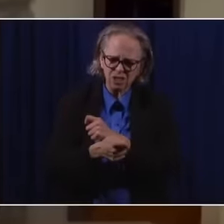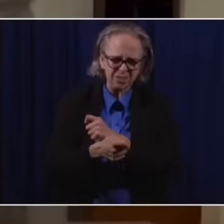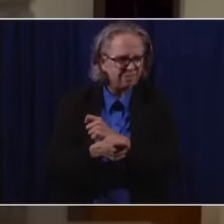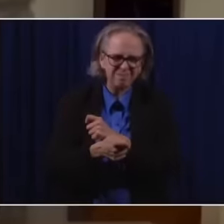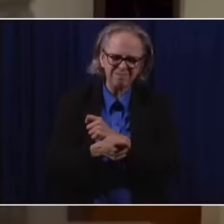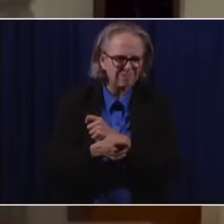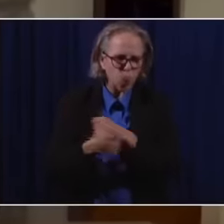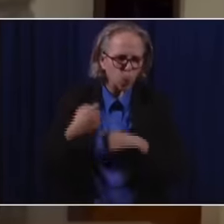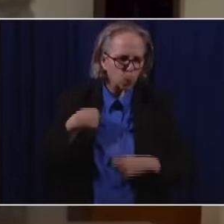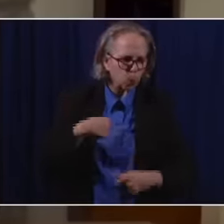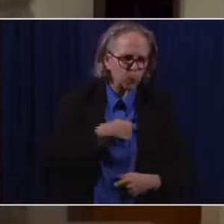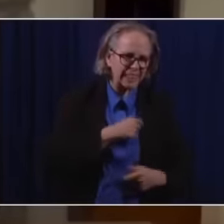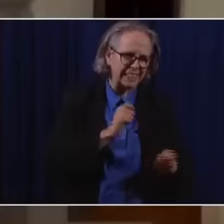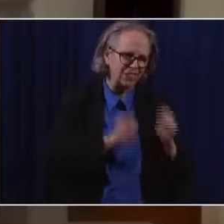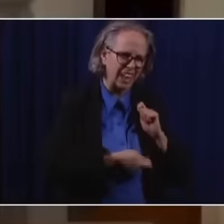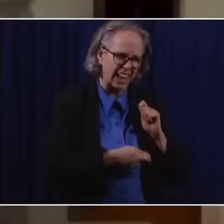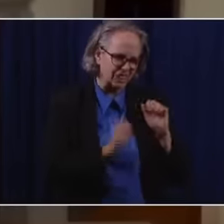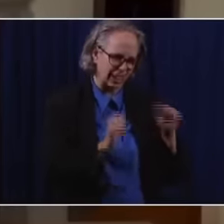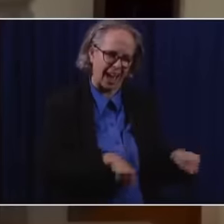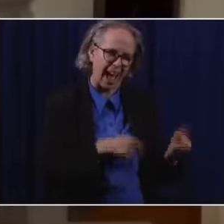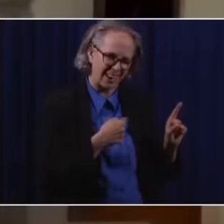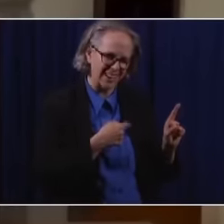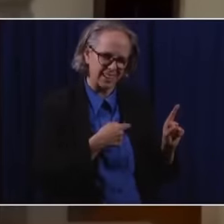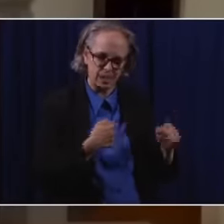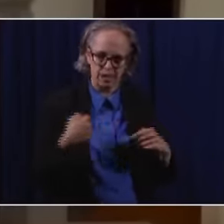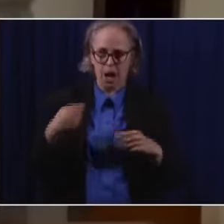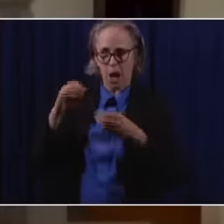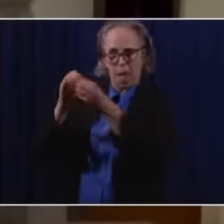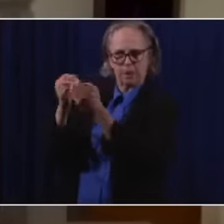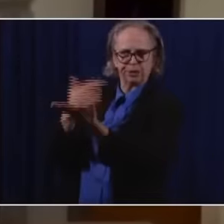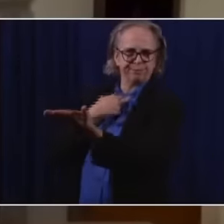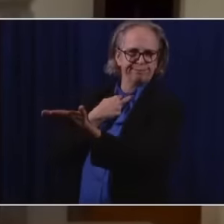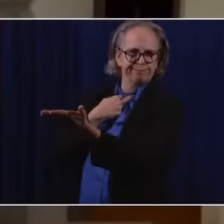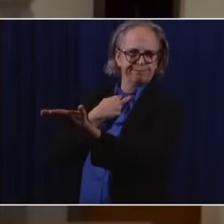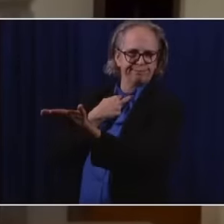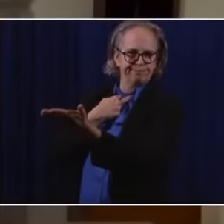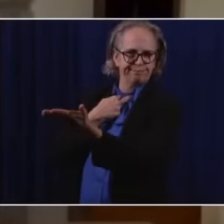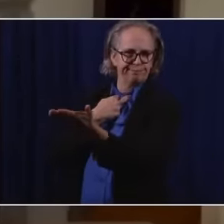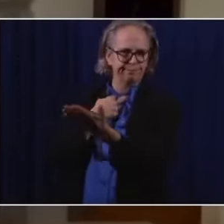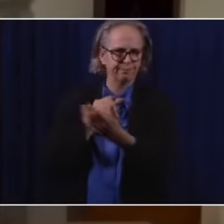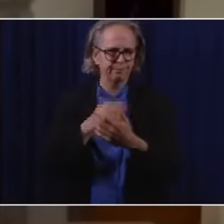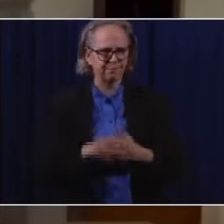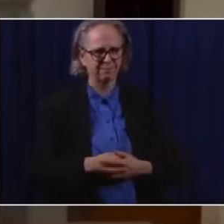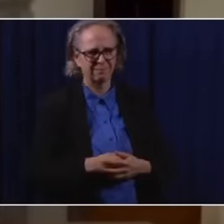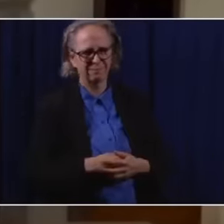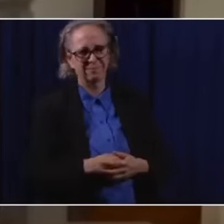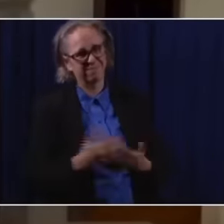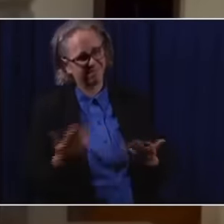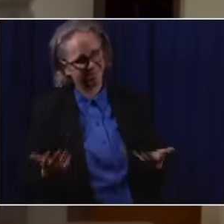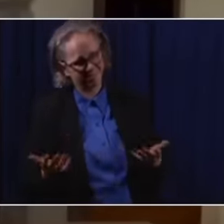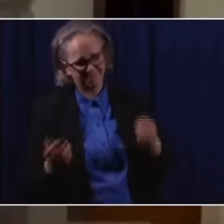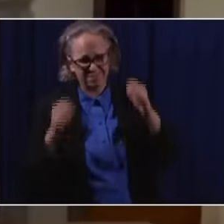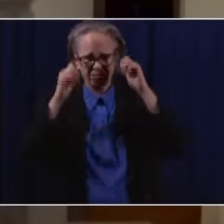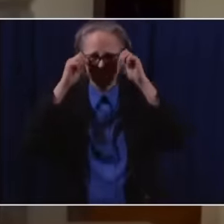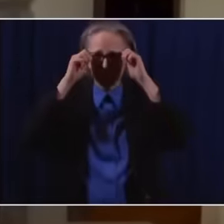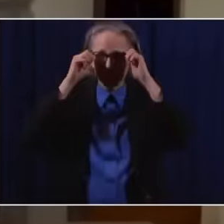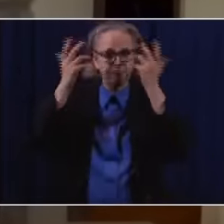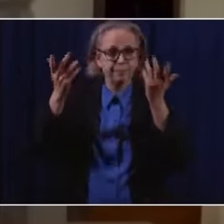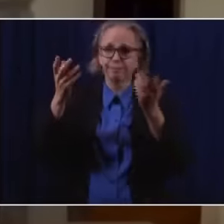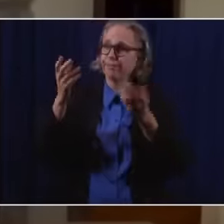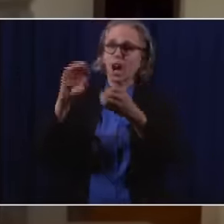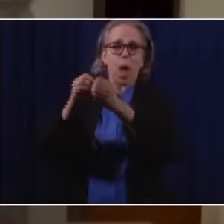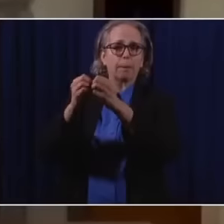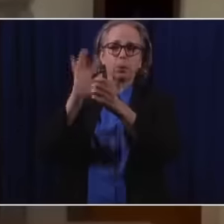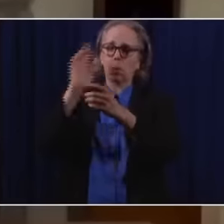unless we do things. We can change the numbers, but automatically they will simply not